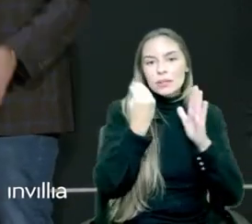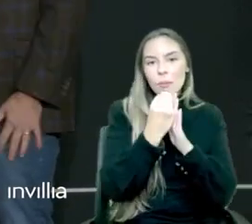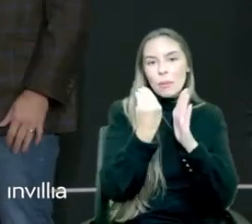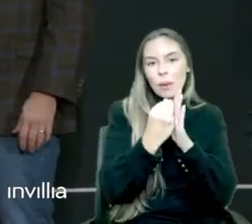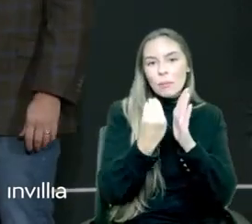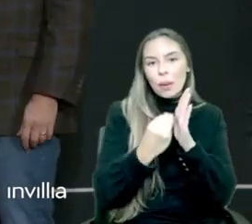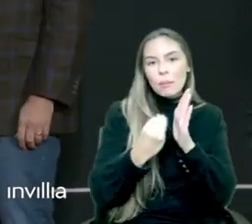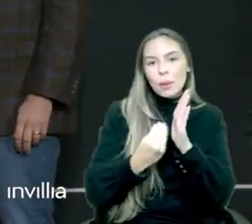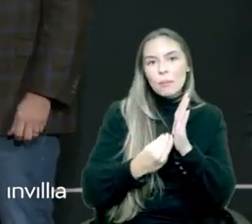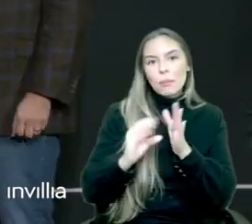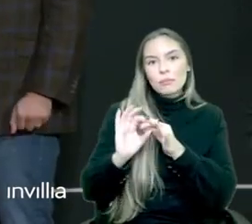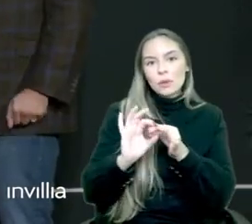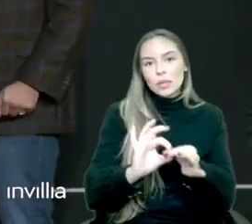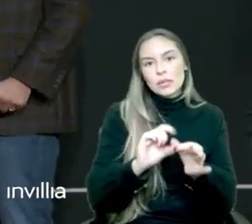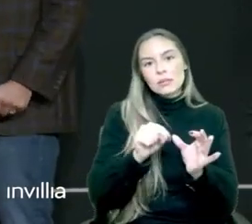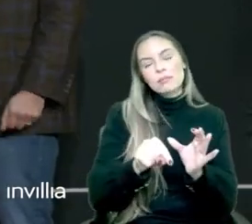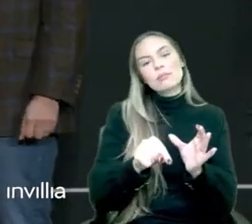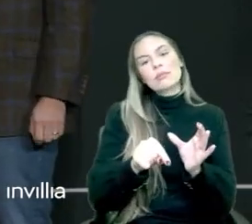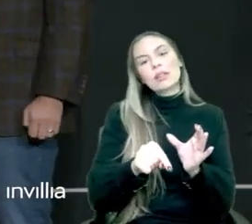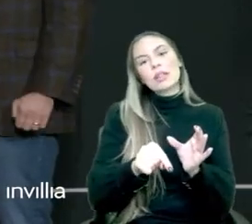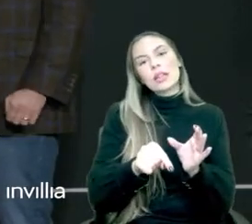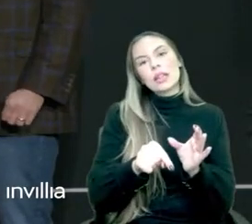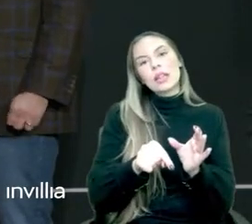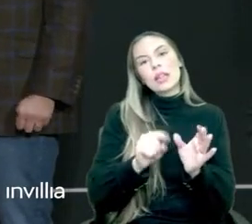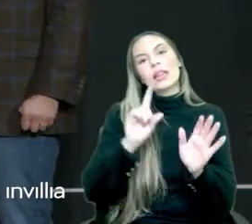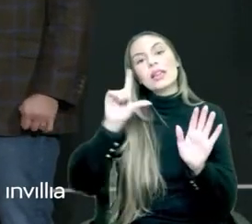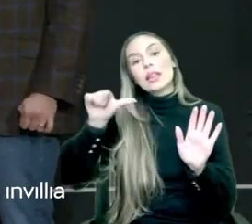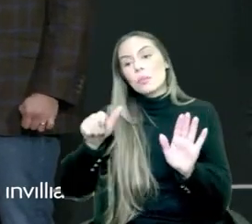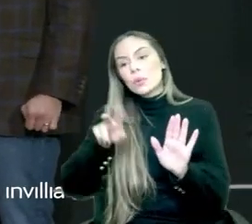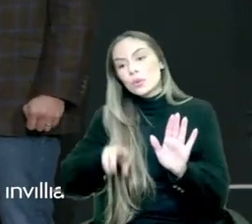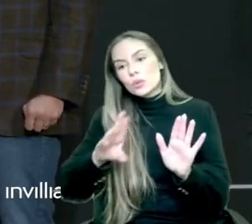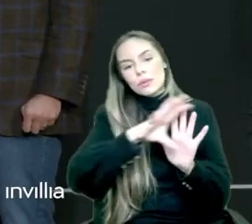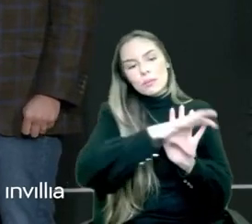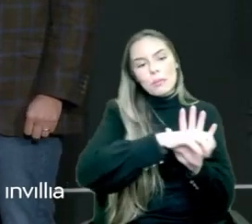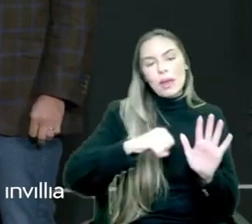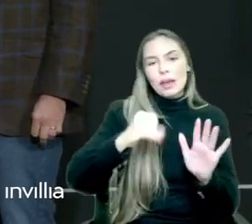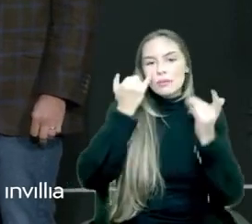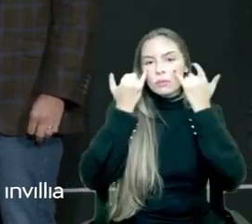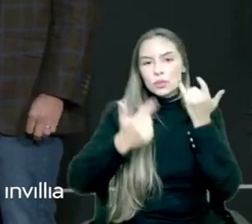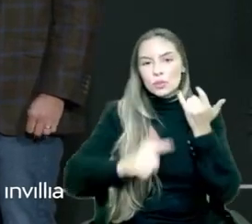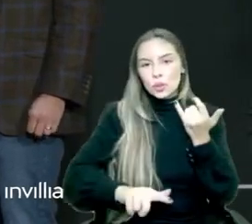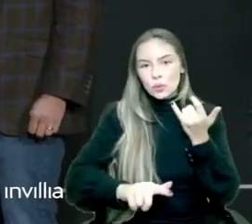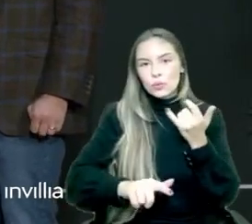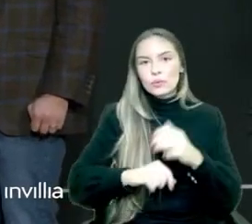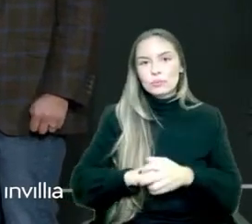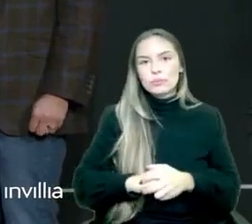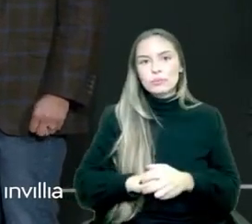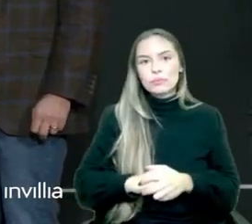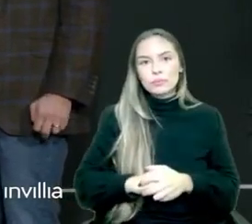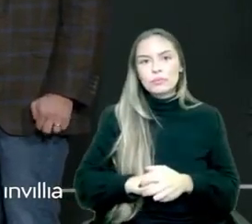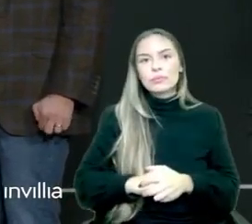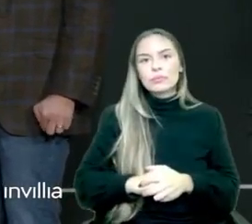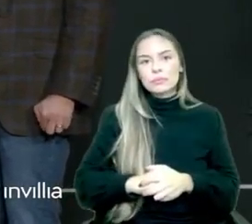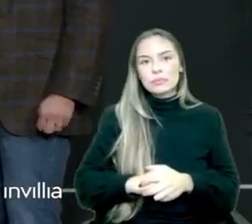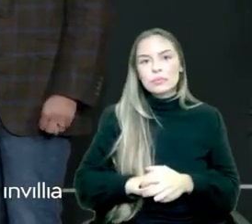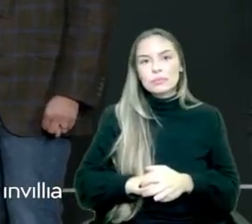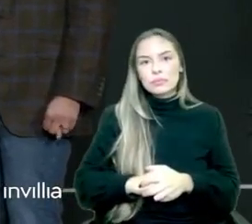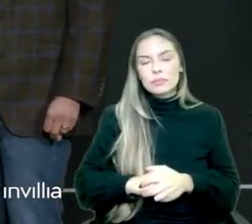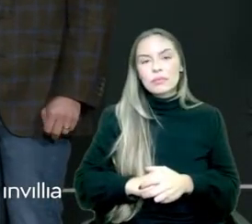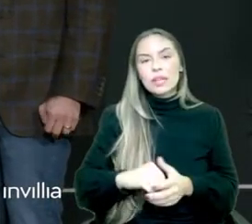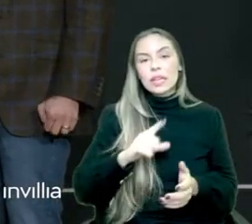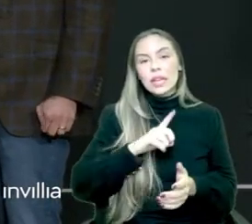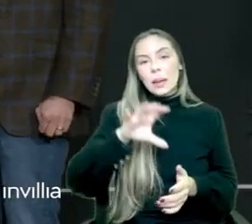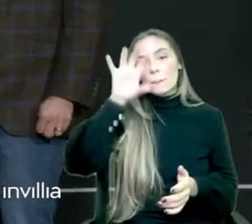that and act on it. Yeah, absolutely. So who here agrees that memory is important?